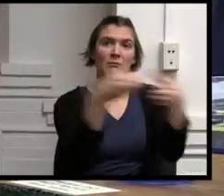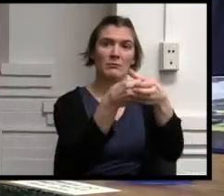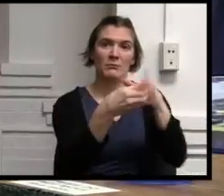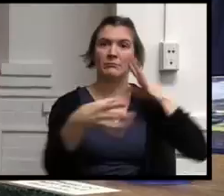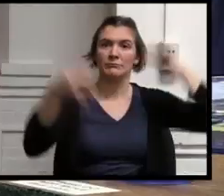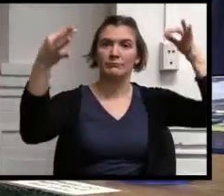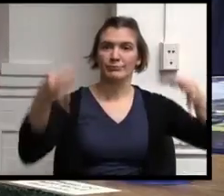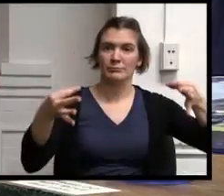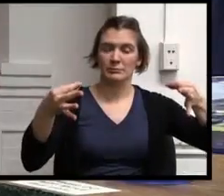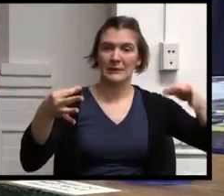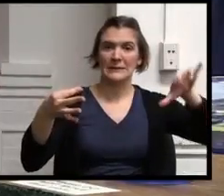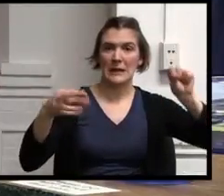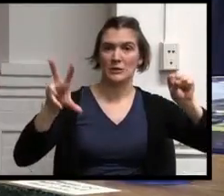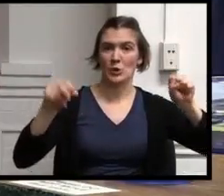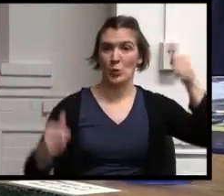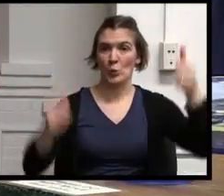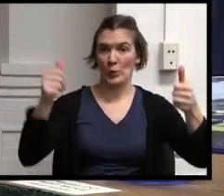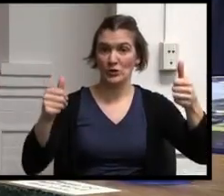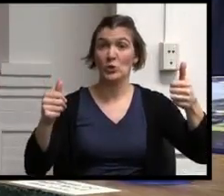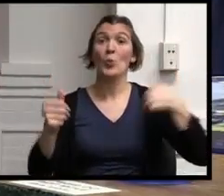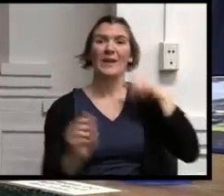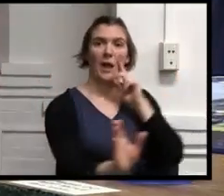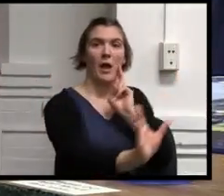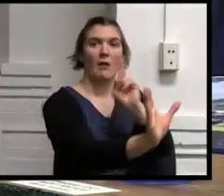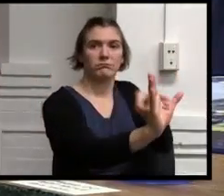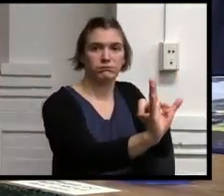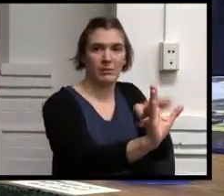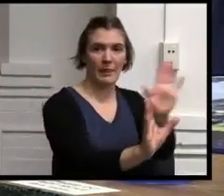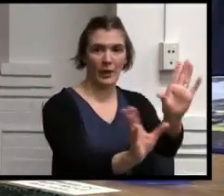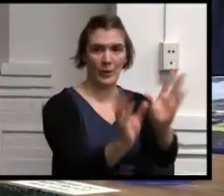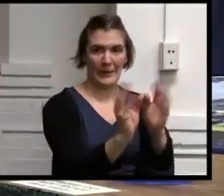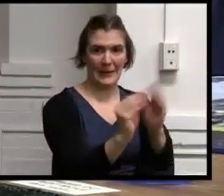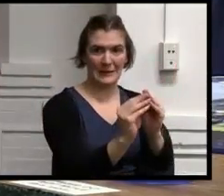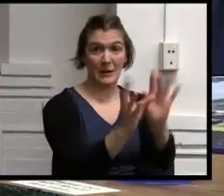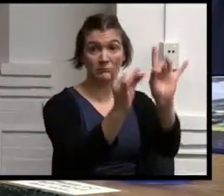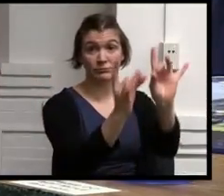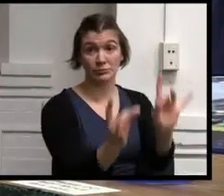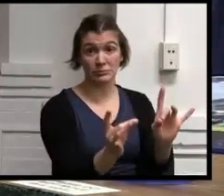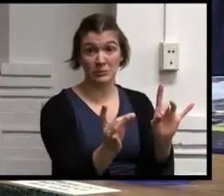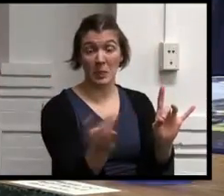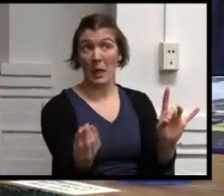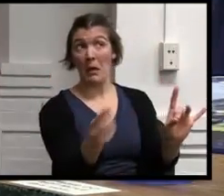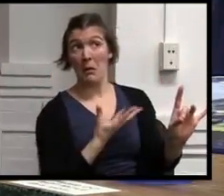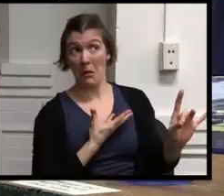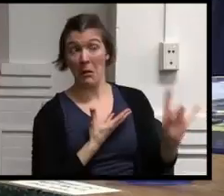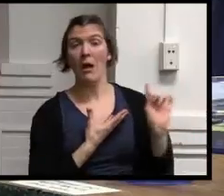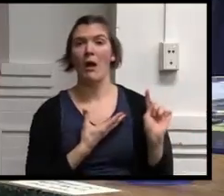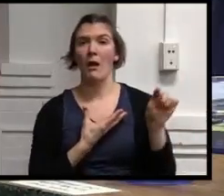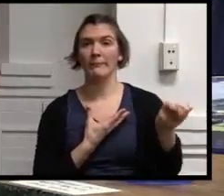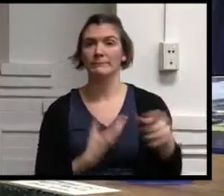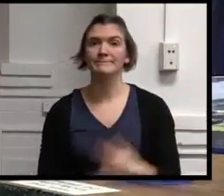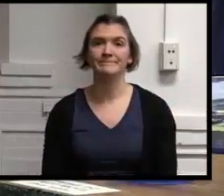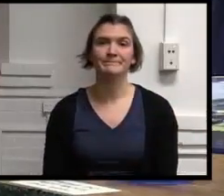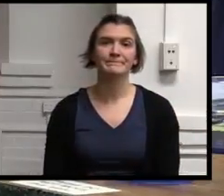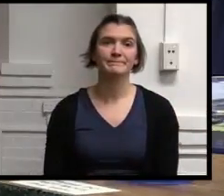make the decision about this, and we'll have an opportunity to be involved in that meeting, and we'll get advance notice of that meeting when the engineering work is done.